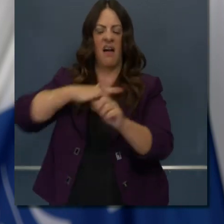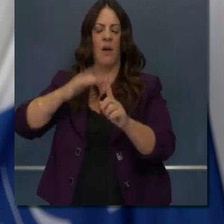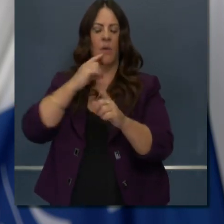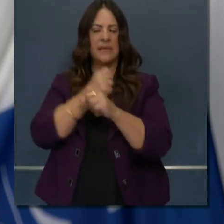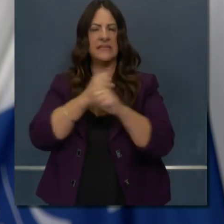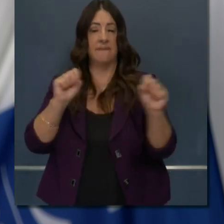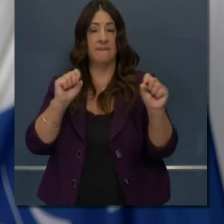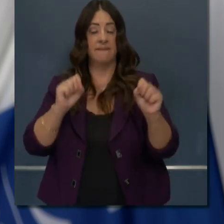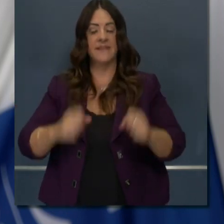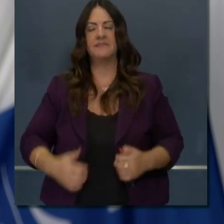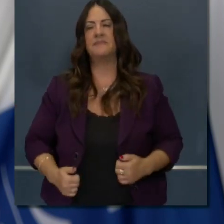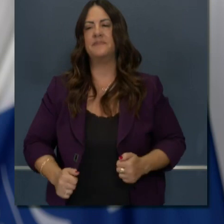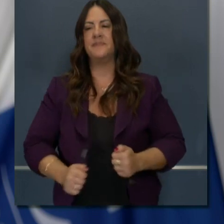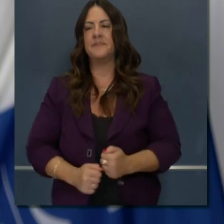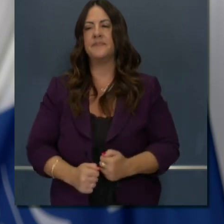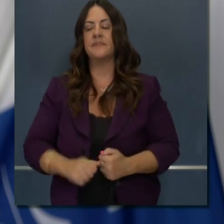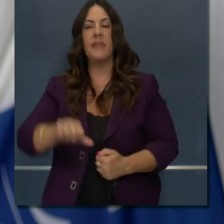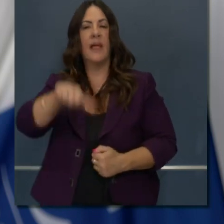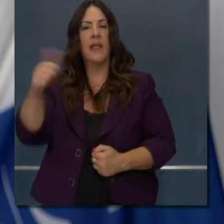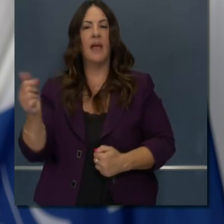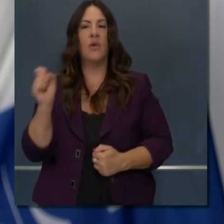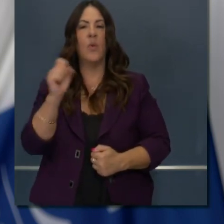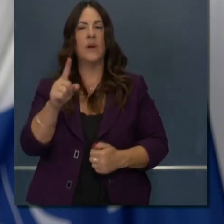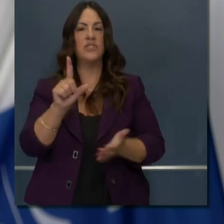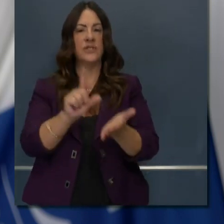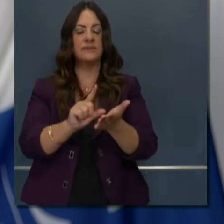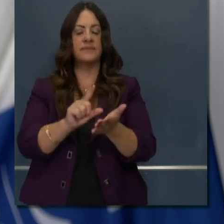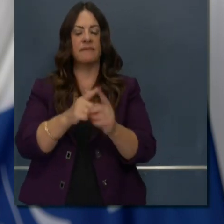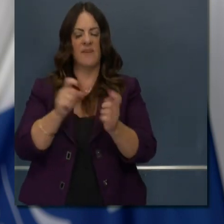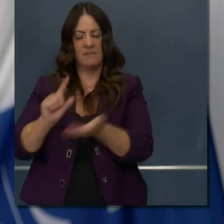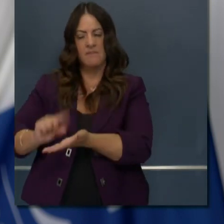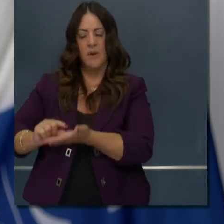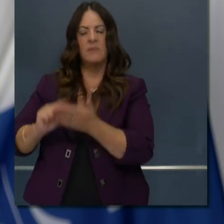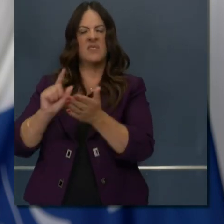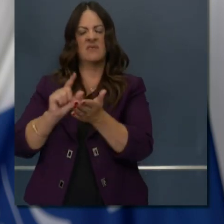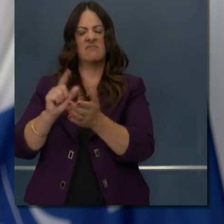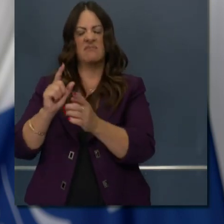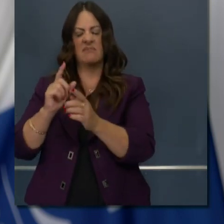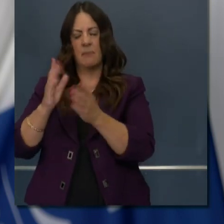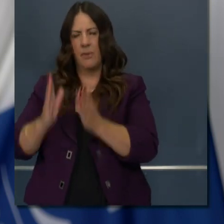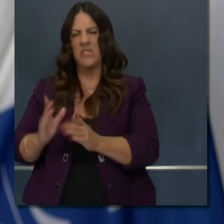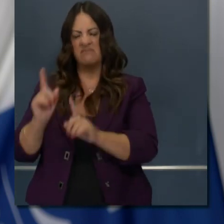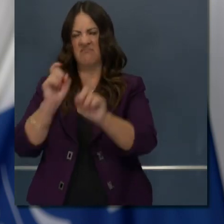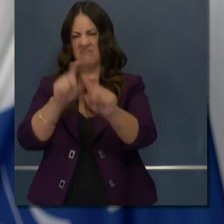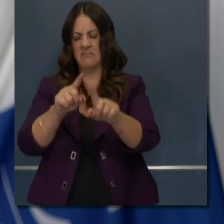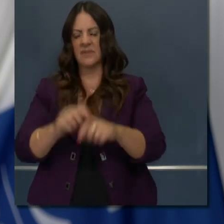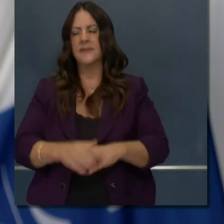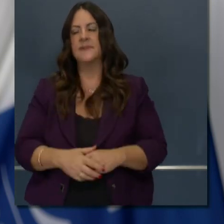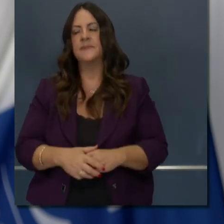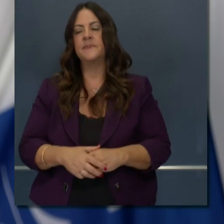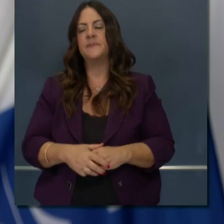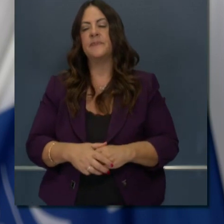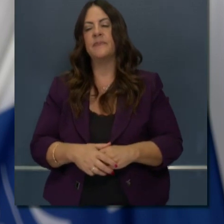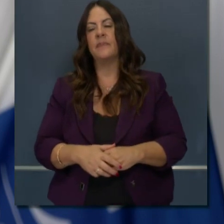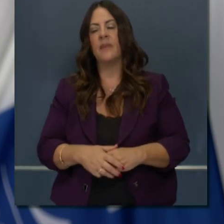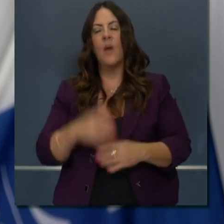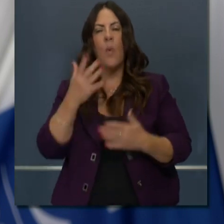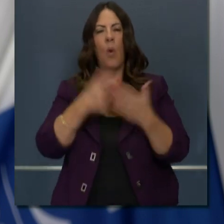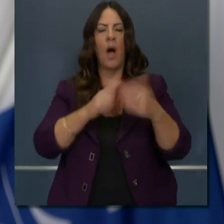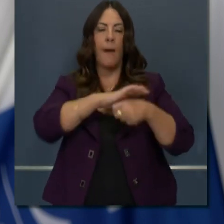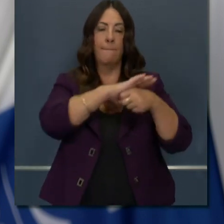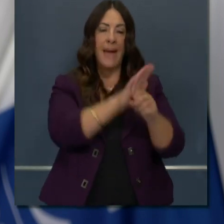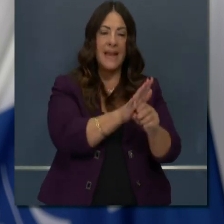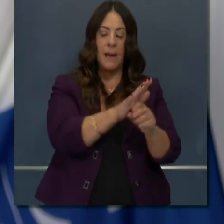I'll finish with, how does the pandemic and and also the wildfires affect